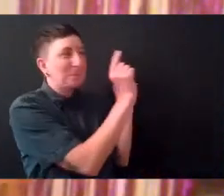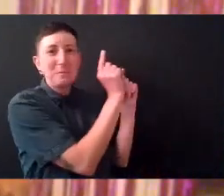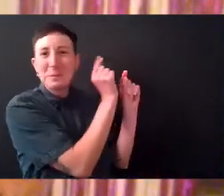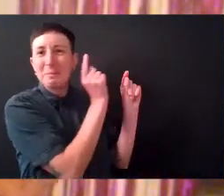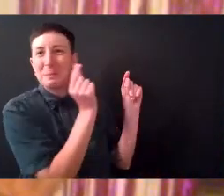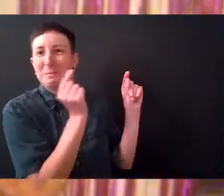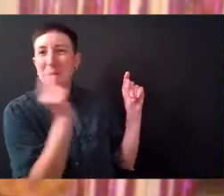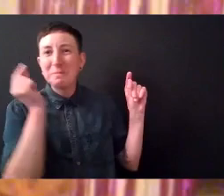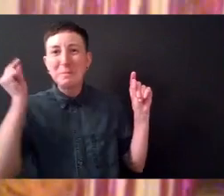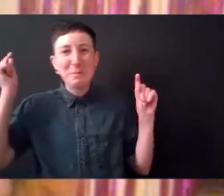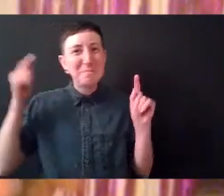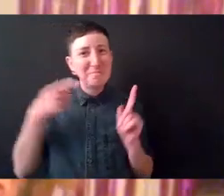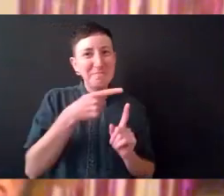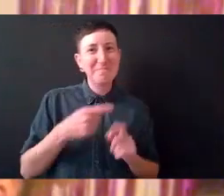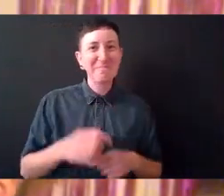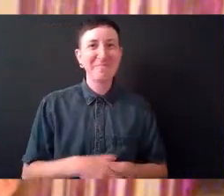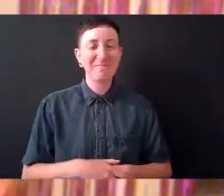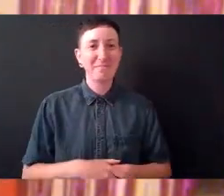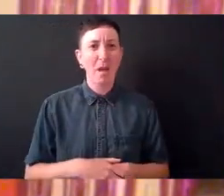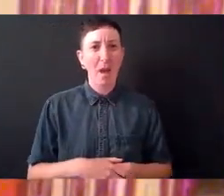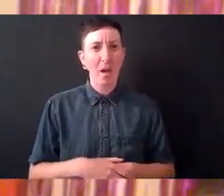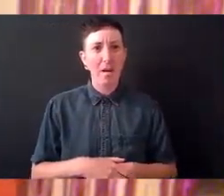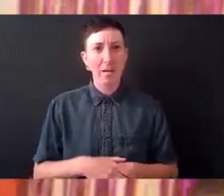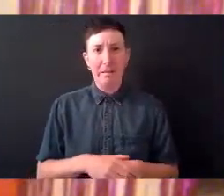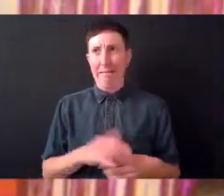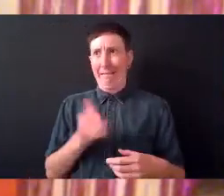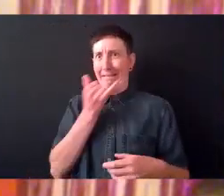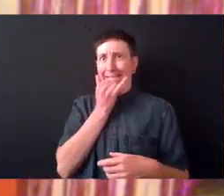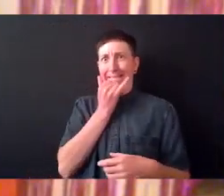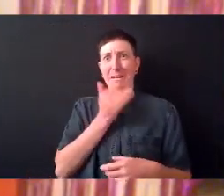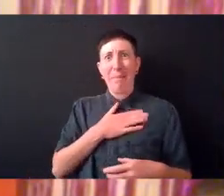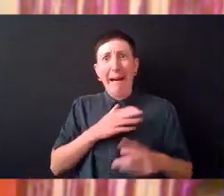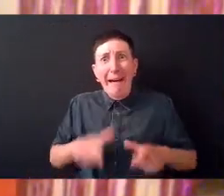Oh my goodness. How did those get there?